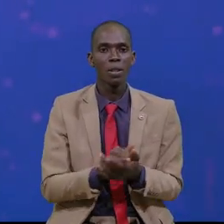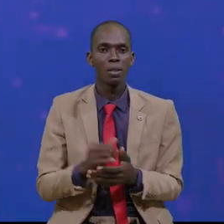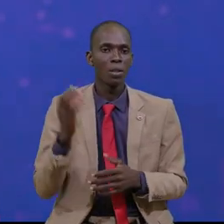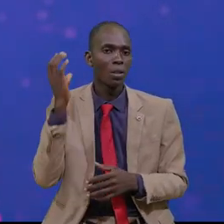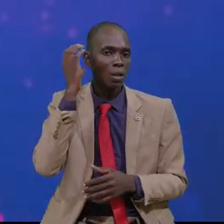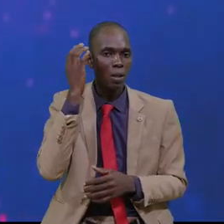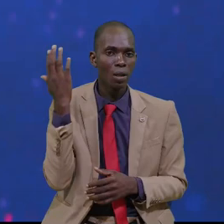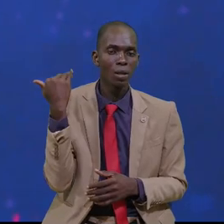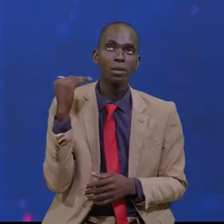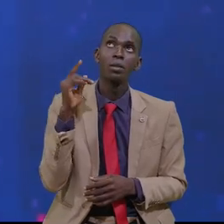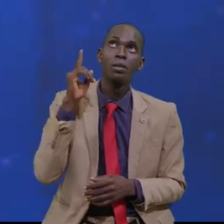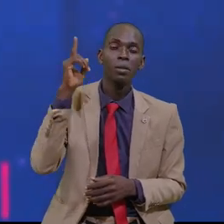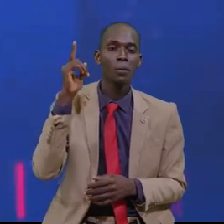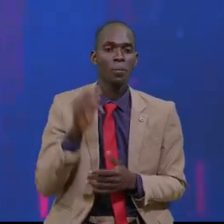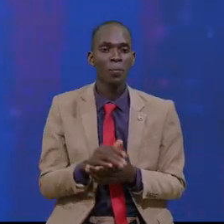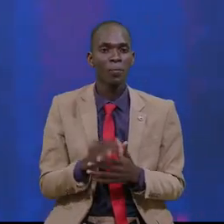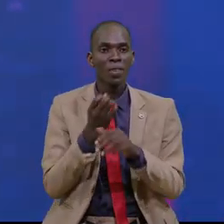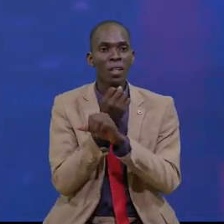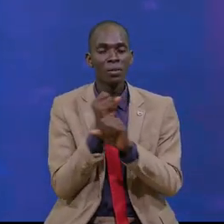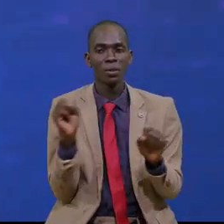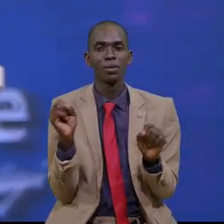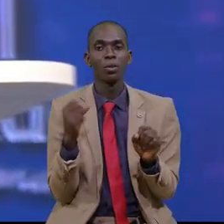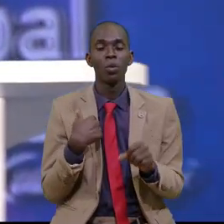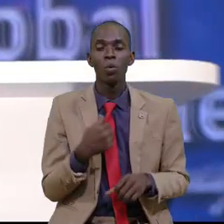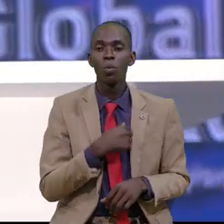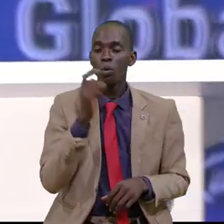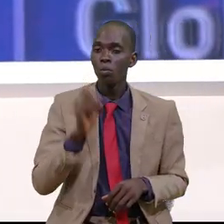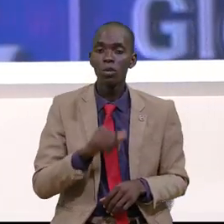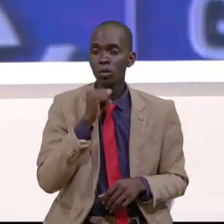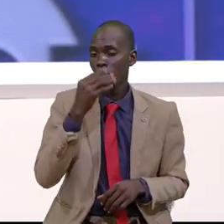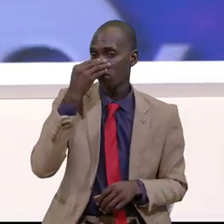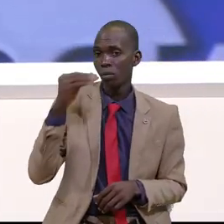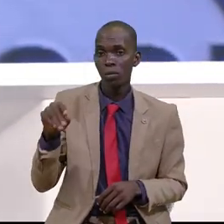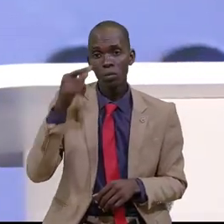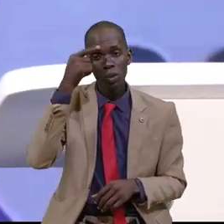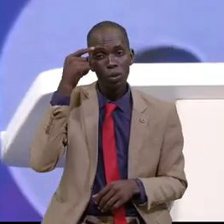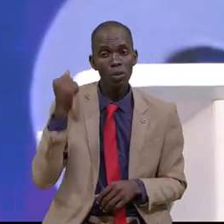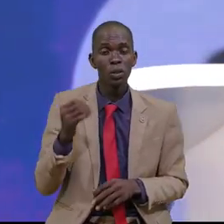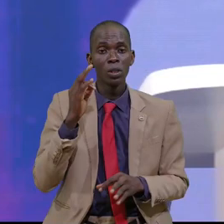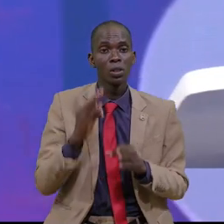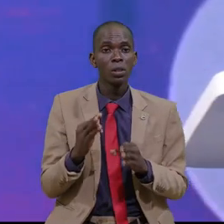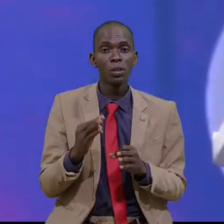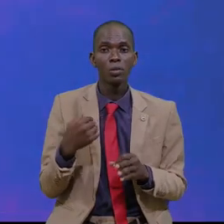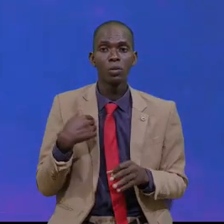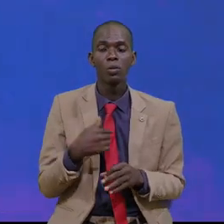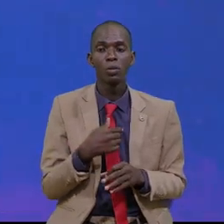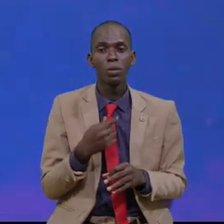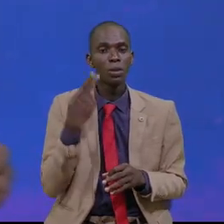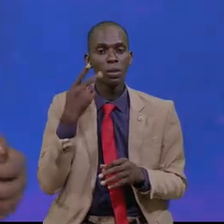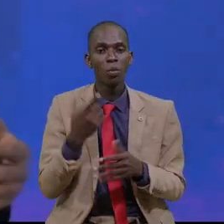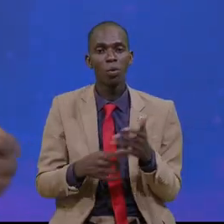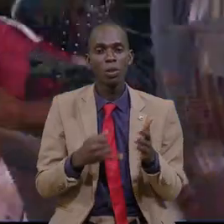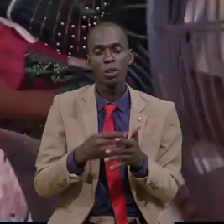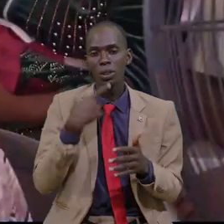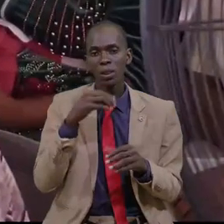heard him? Salvation, we must not neglect, because it's dangerous to neglect. That's why it says in Hebrews chapter